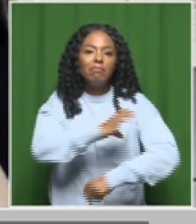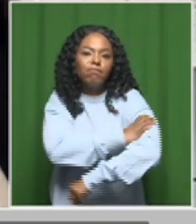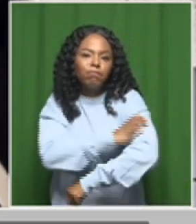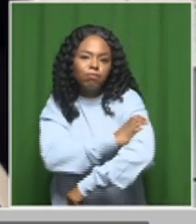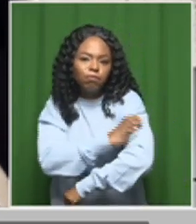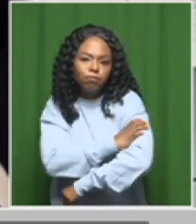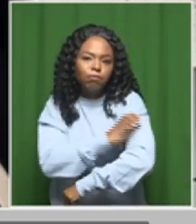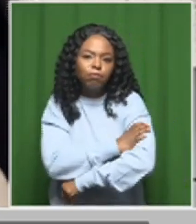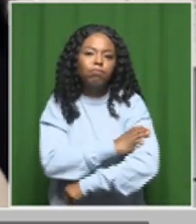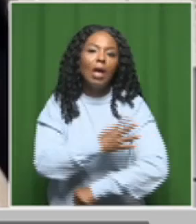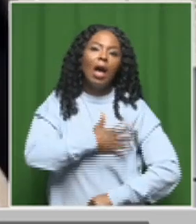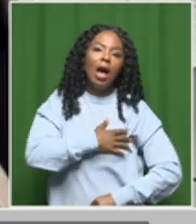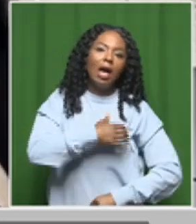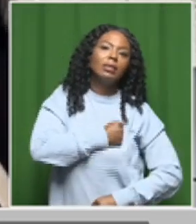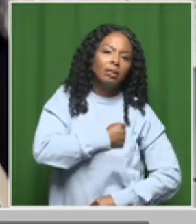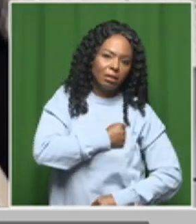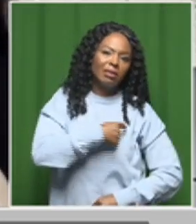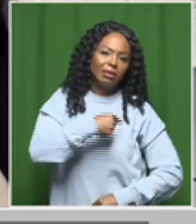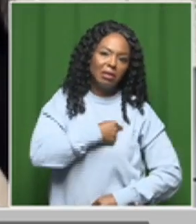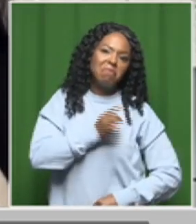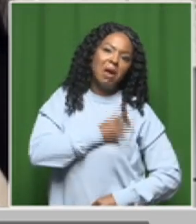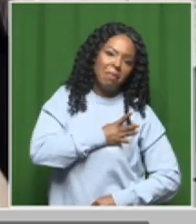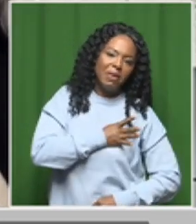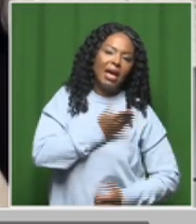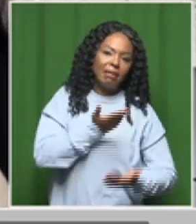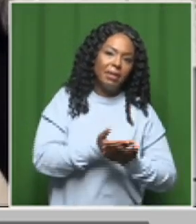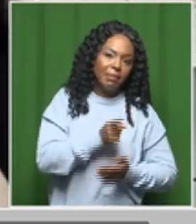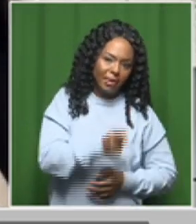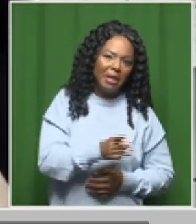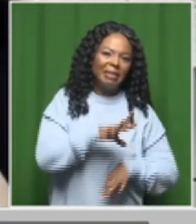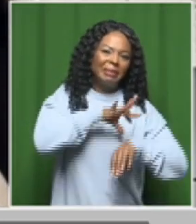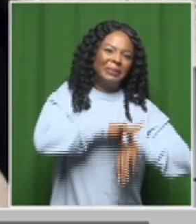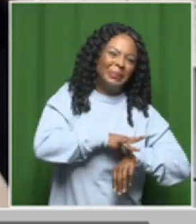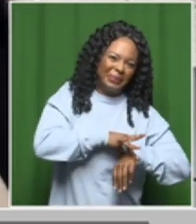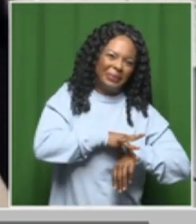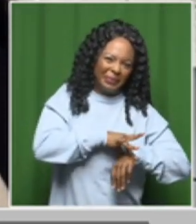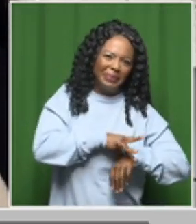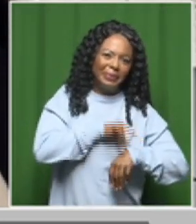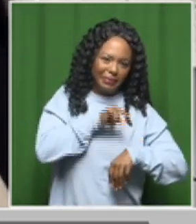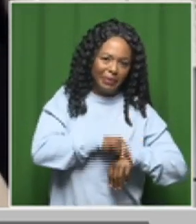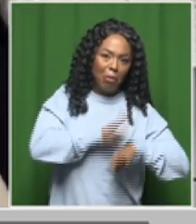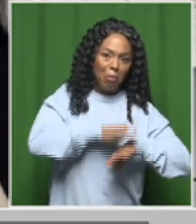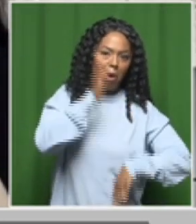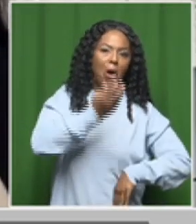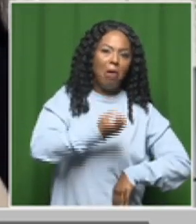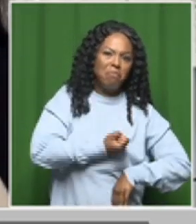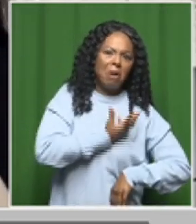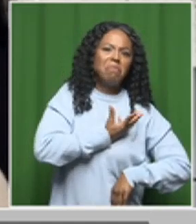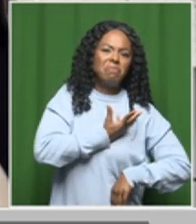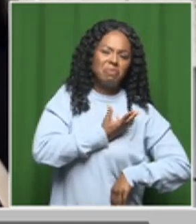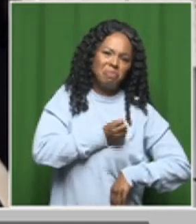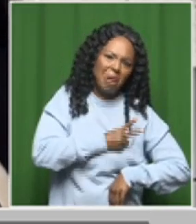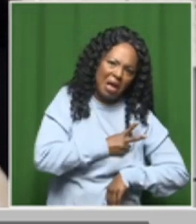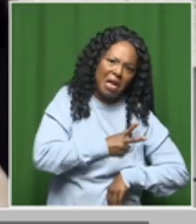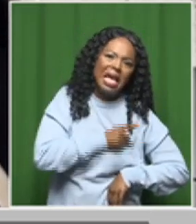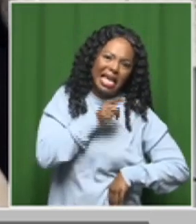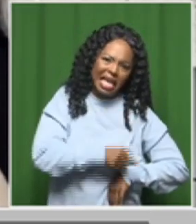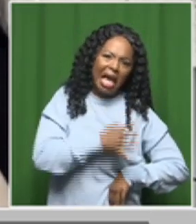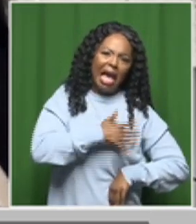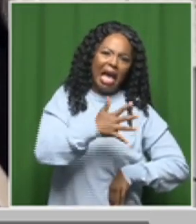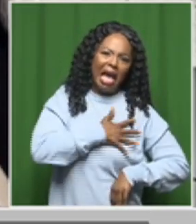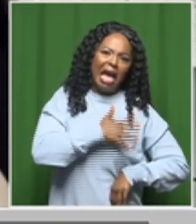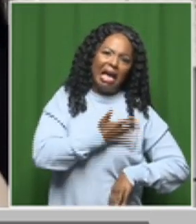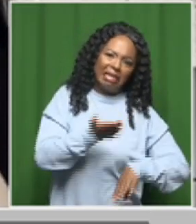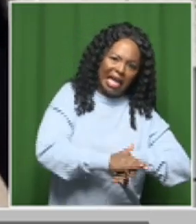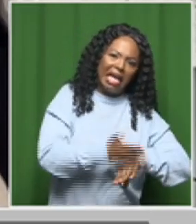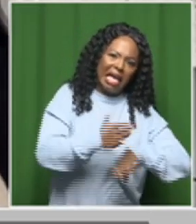And these diseases, especially cardiovascular disease, are the leading cause of death currently. So we do need to be careful